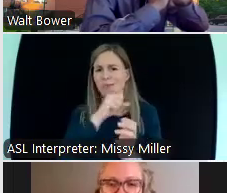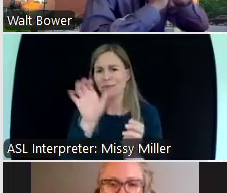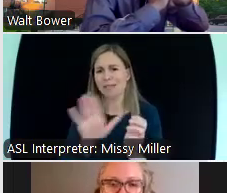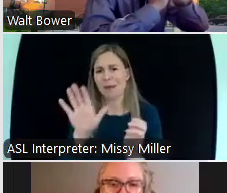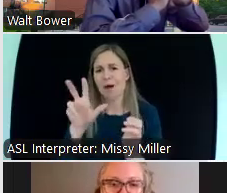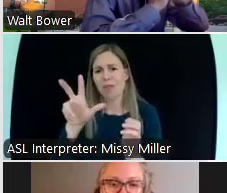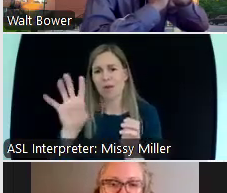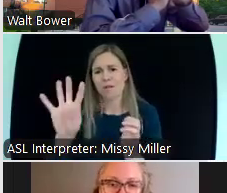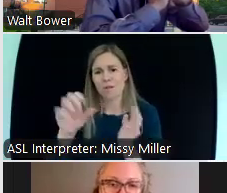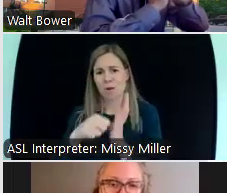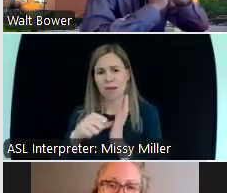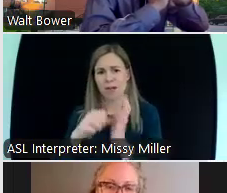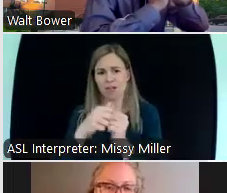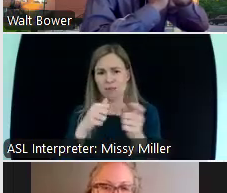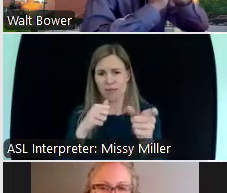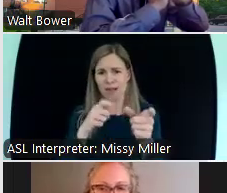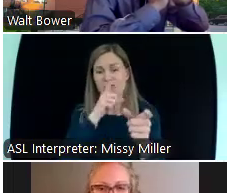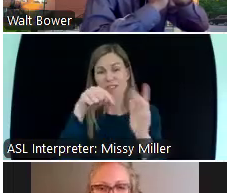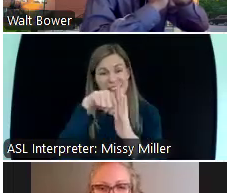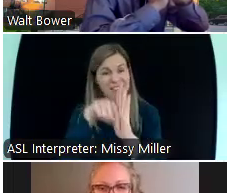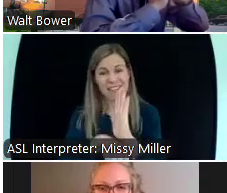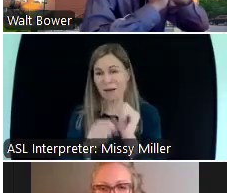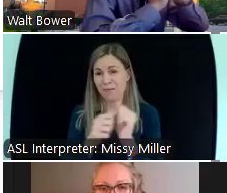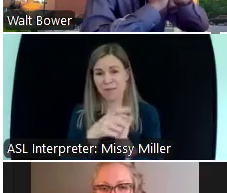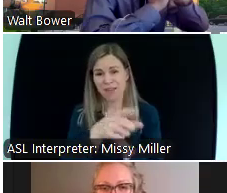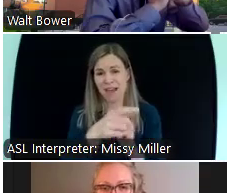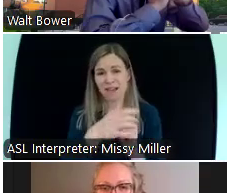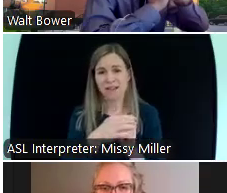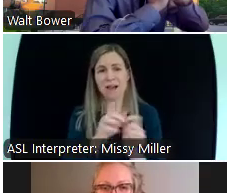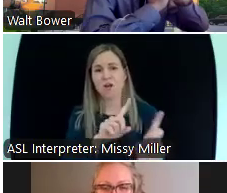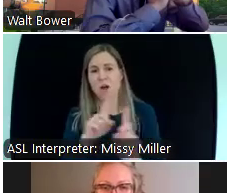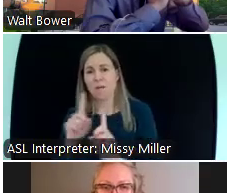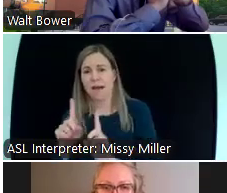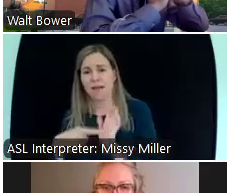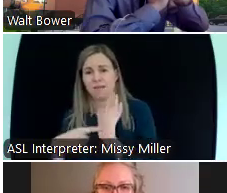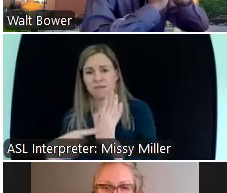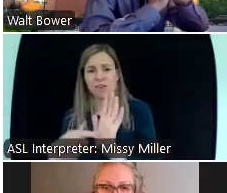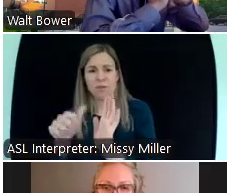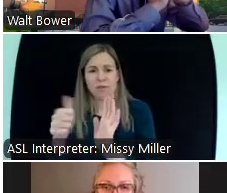is the really in-depth one. Let me go back out.